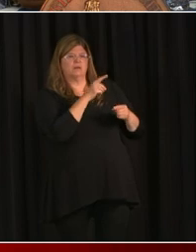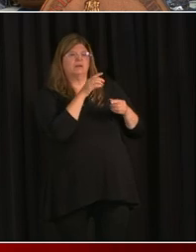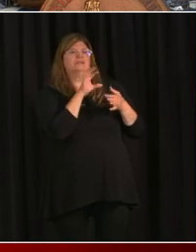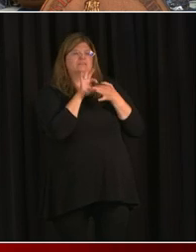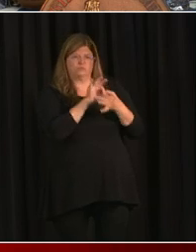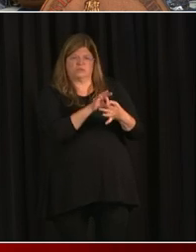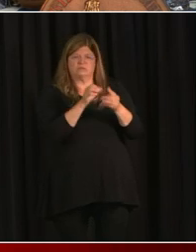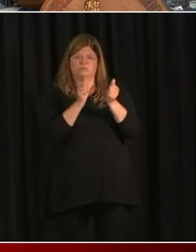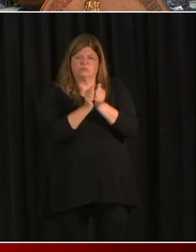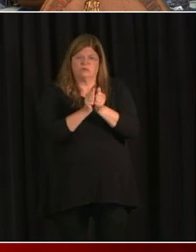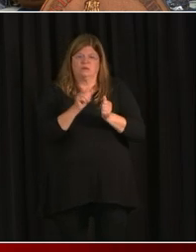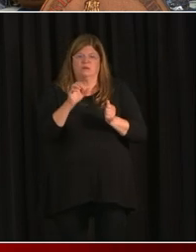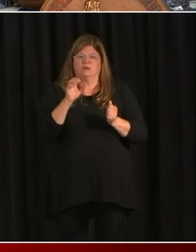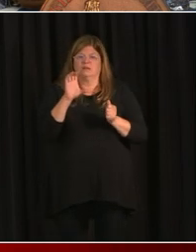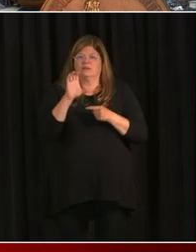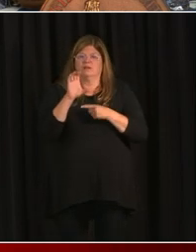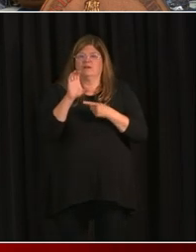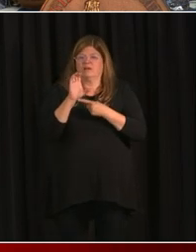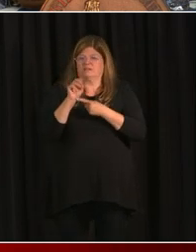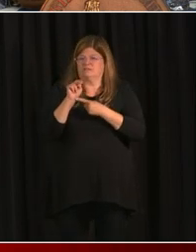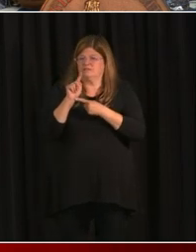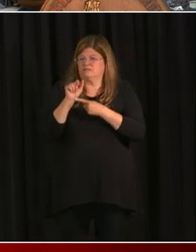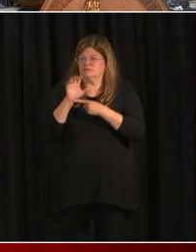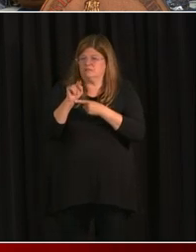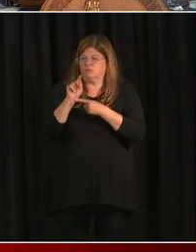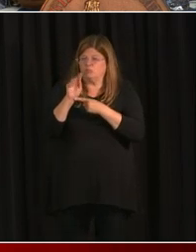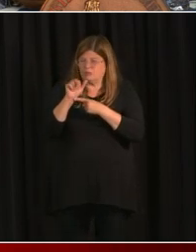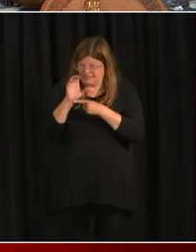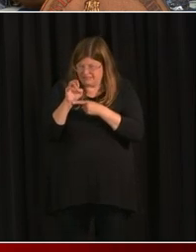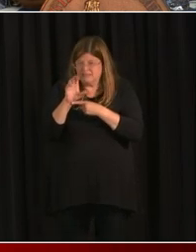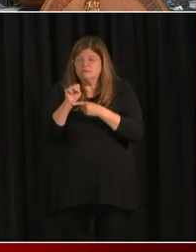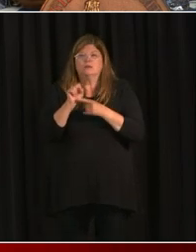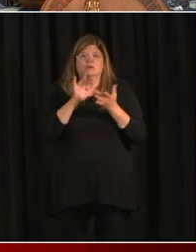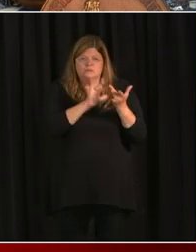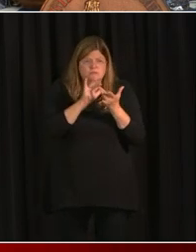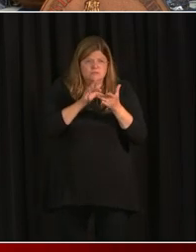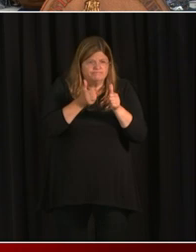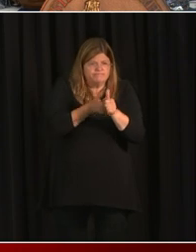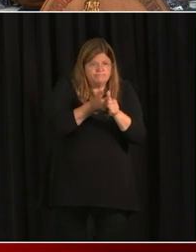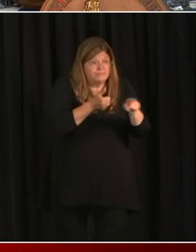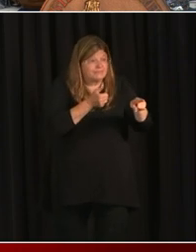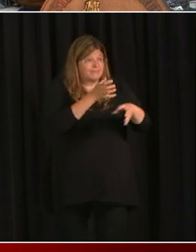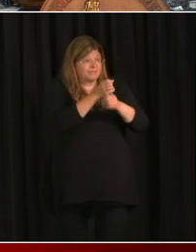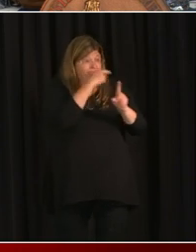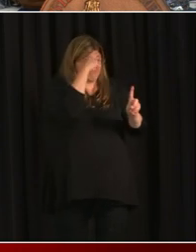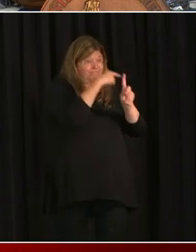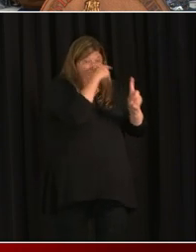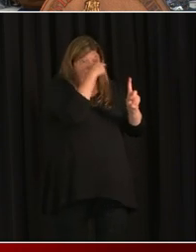and Dr. Nesbitt will address these as well.